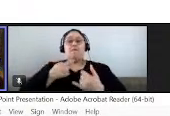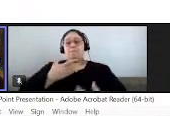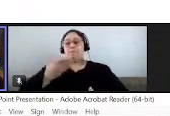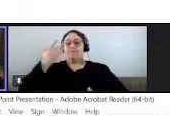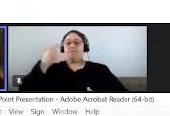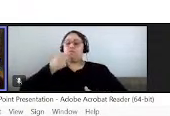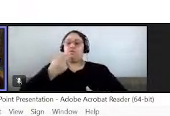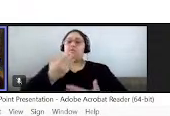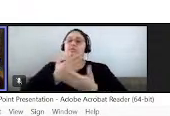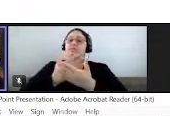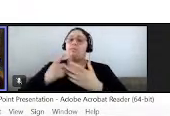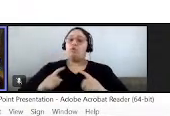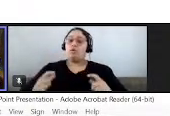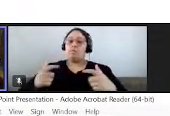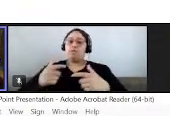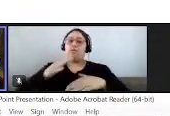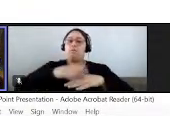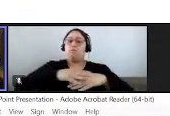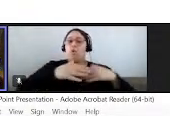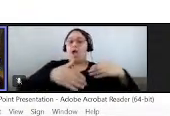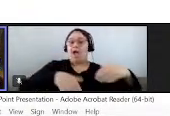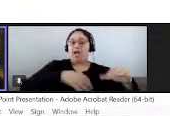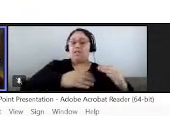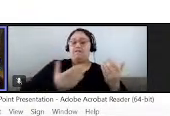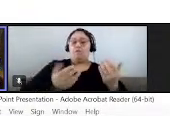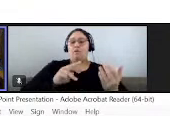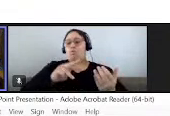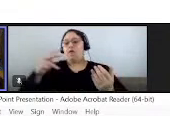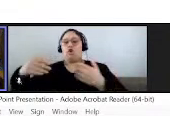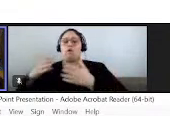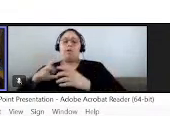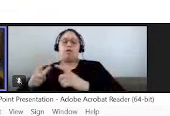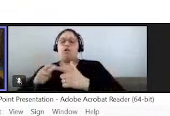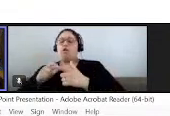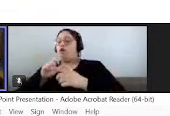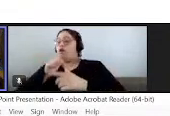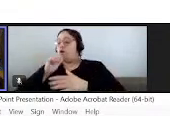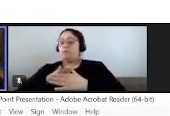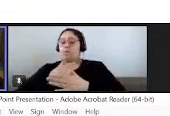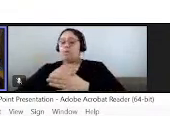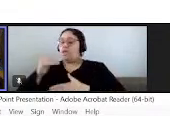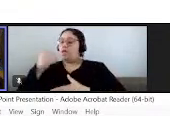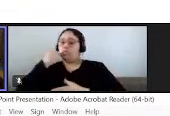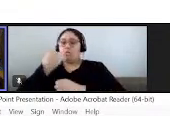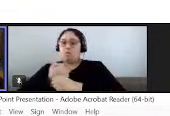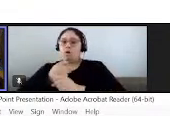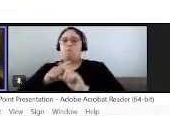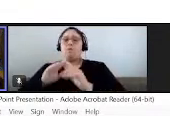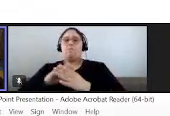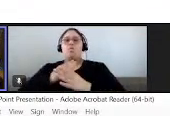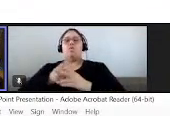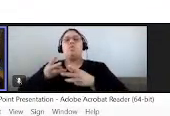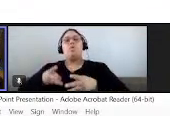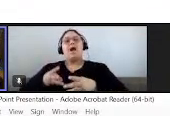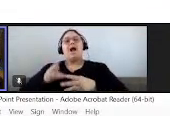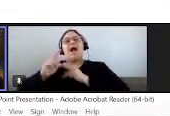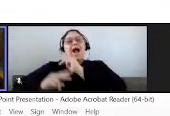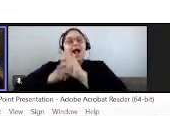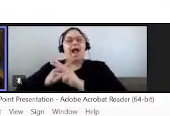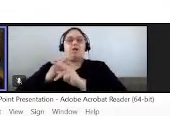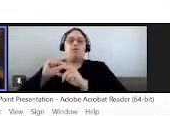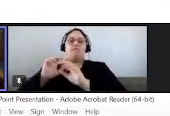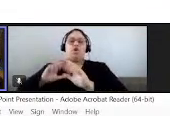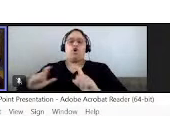are some committees who are more active than other committees, not because the committees don't want to do their work, but because of the nature of the